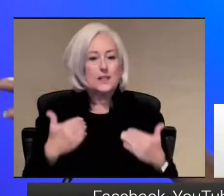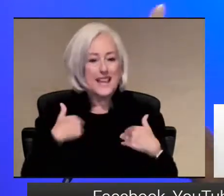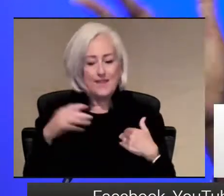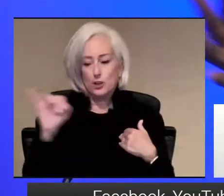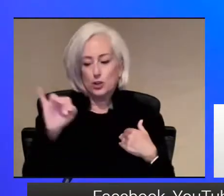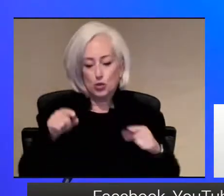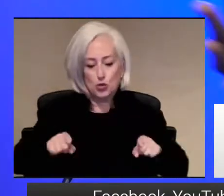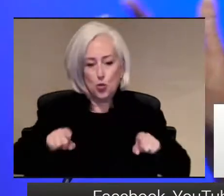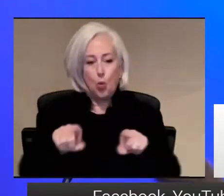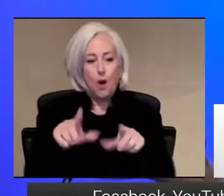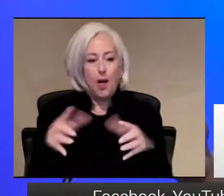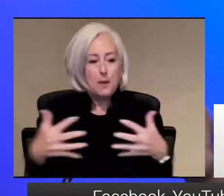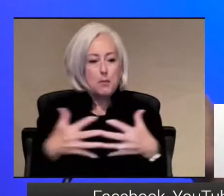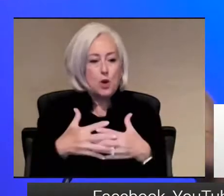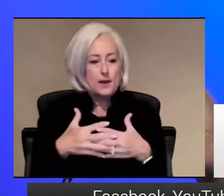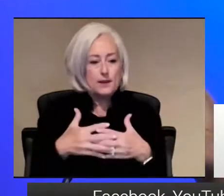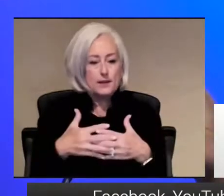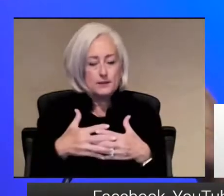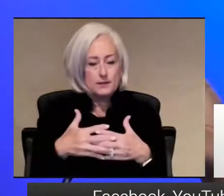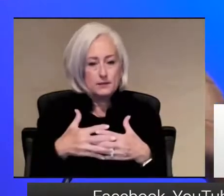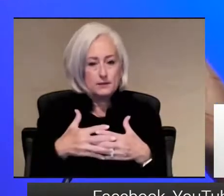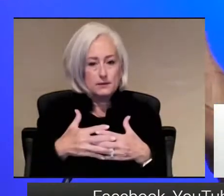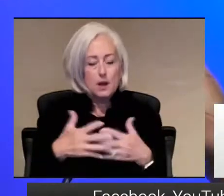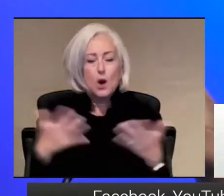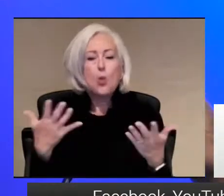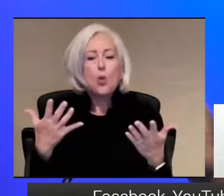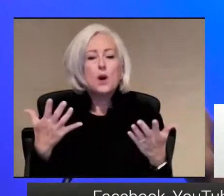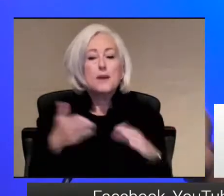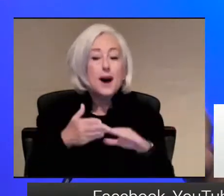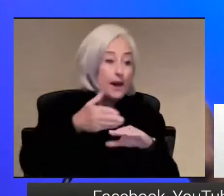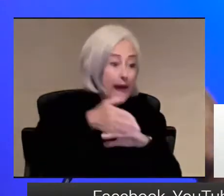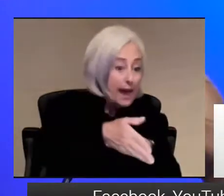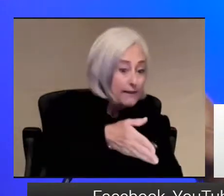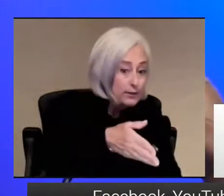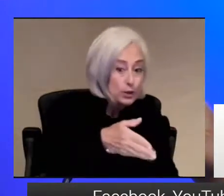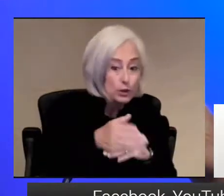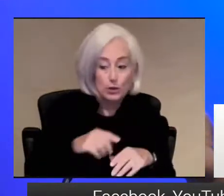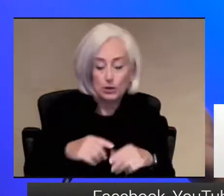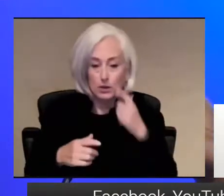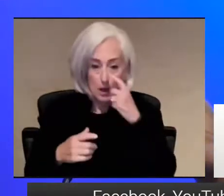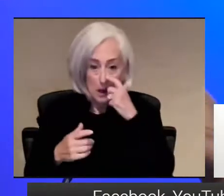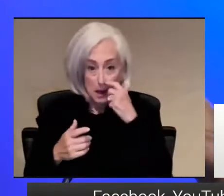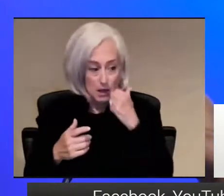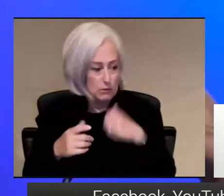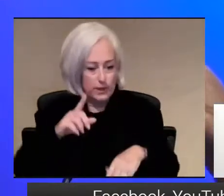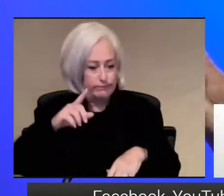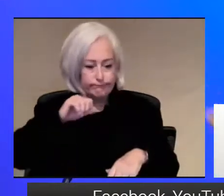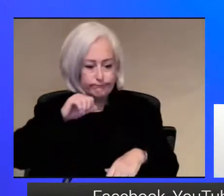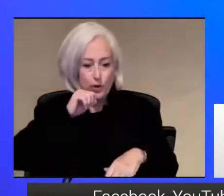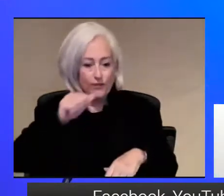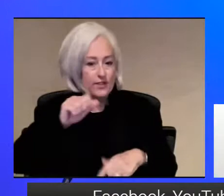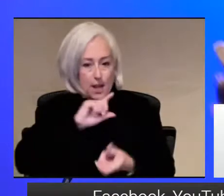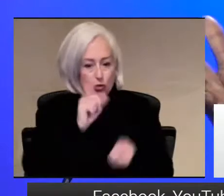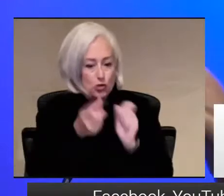in-between period? What about the health of the mom during that time? And we haven't changed that. So I think we have to look at what's happening in our state